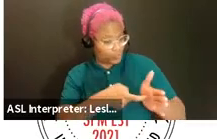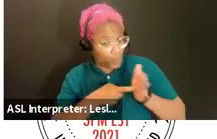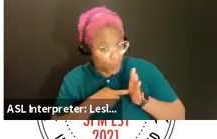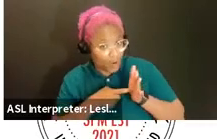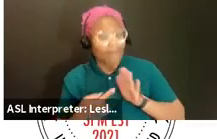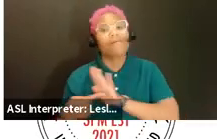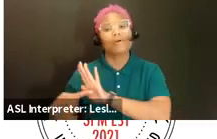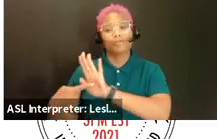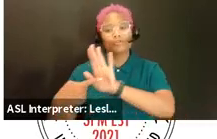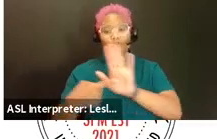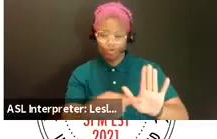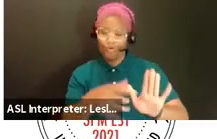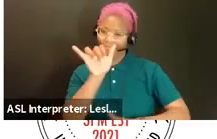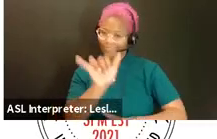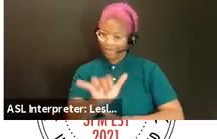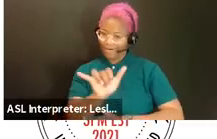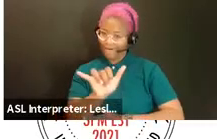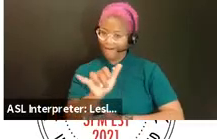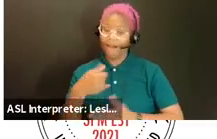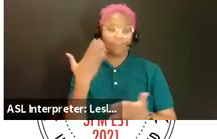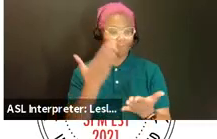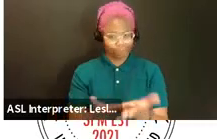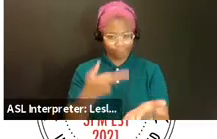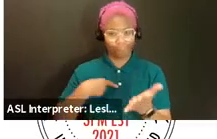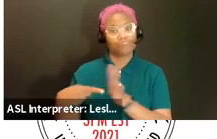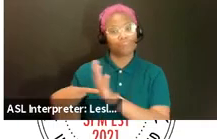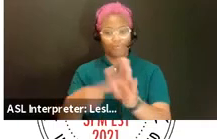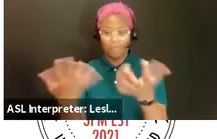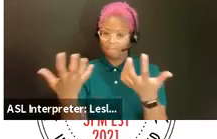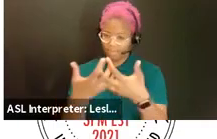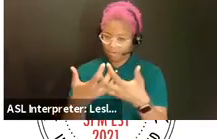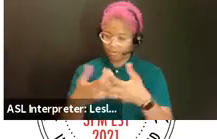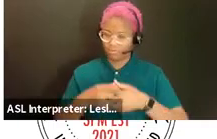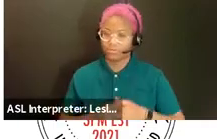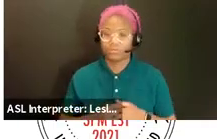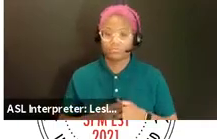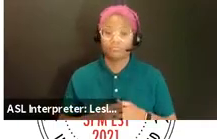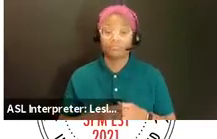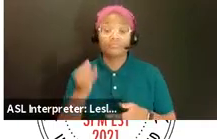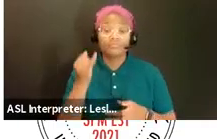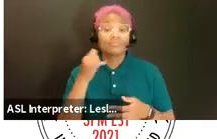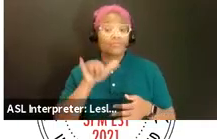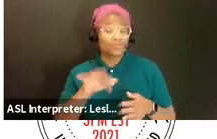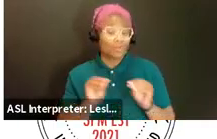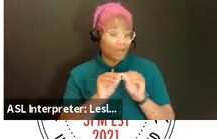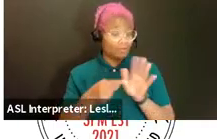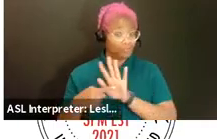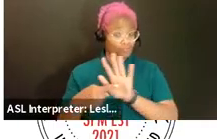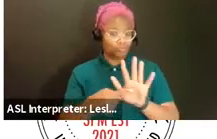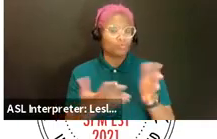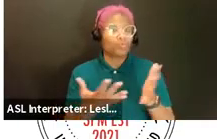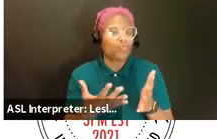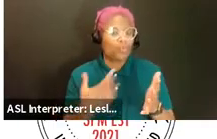present the documentation you have in a way that speaks directly to what the regulations are looking for.